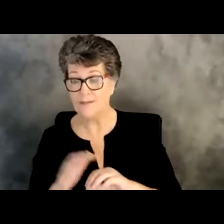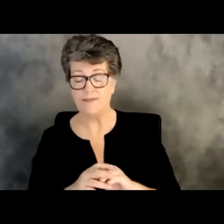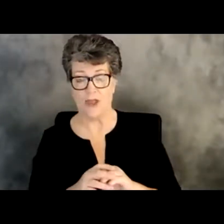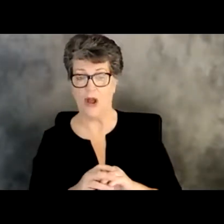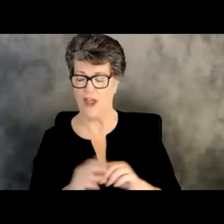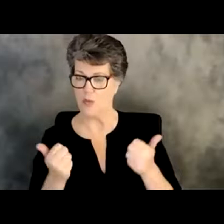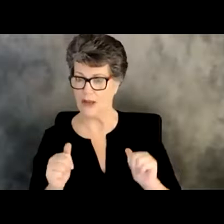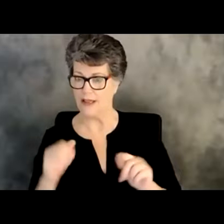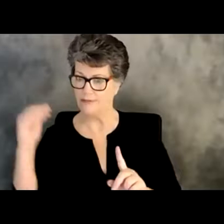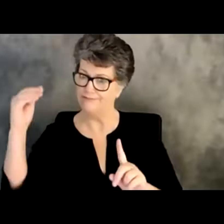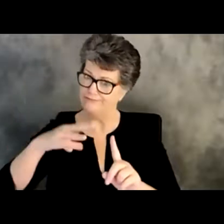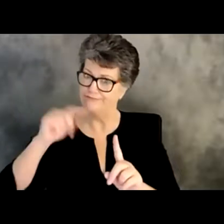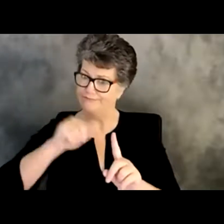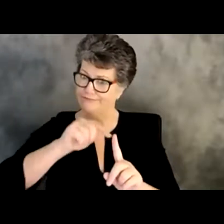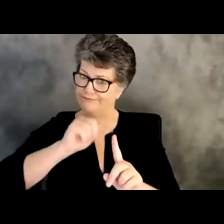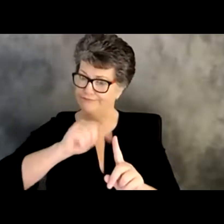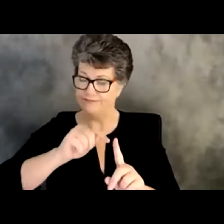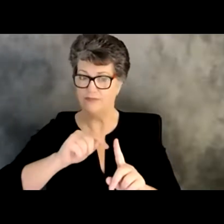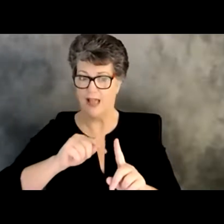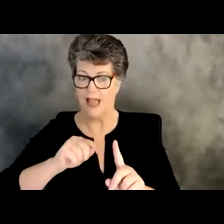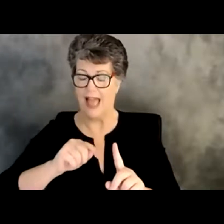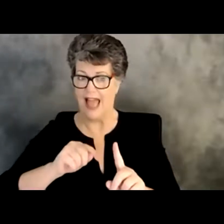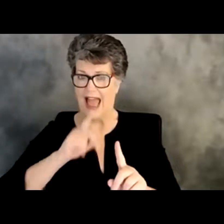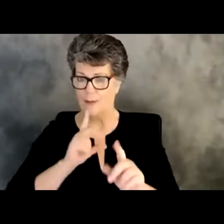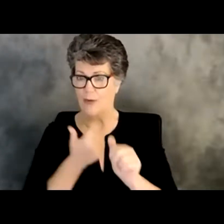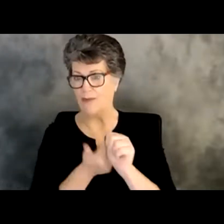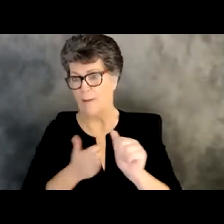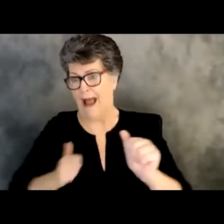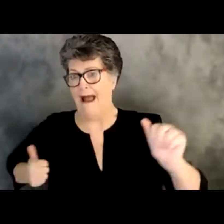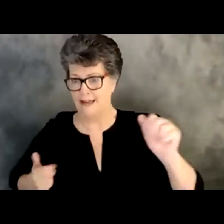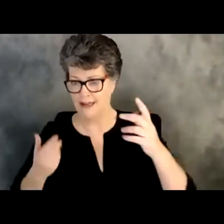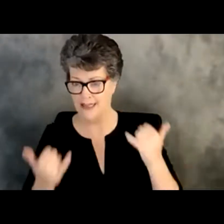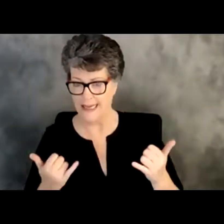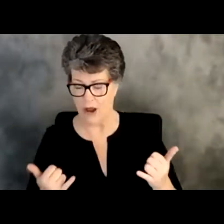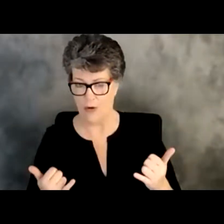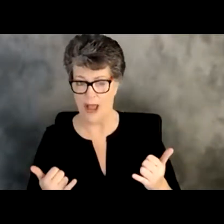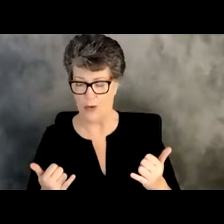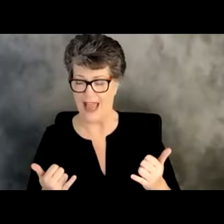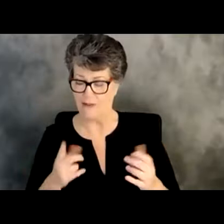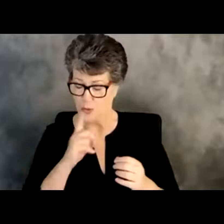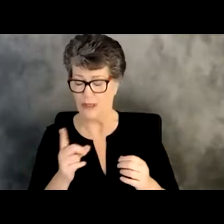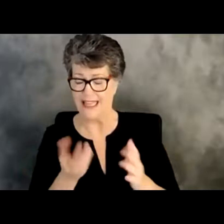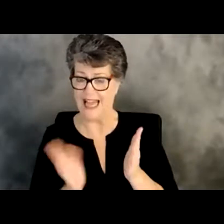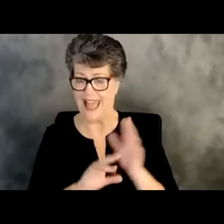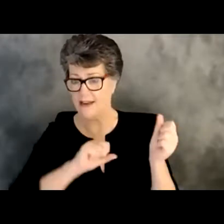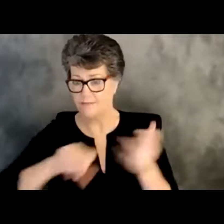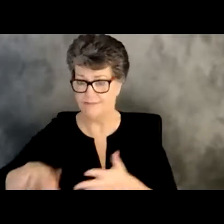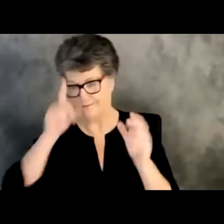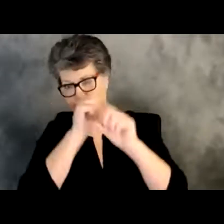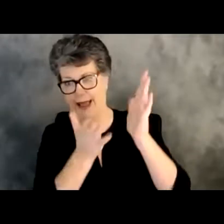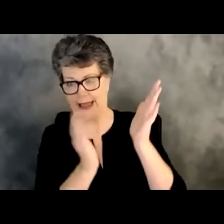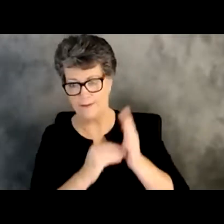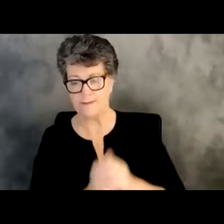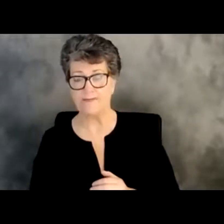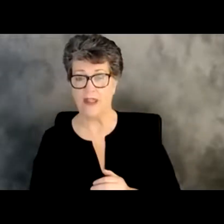shining a bright light on how much ground has been lost and how we have had to come really reimagine on that. So I think we're struggling a